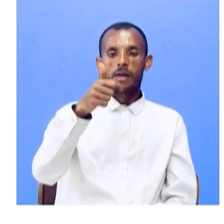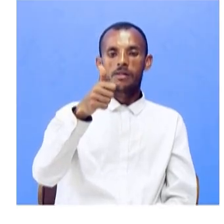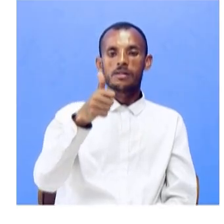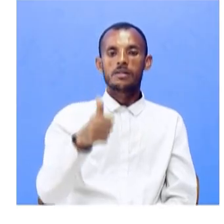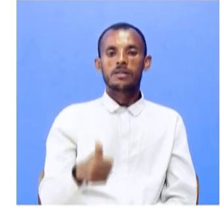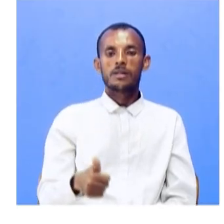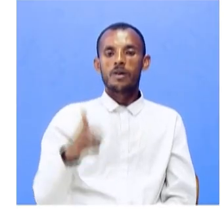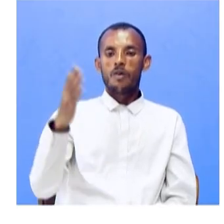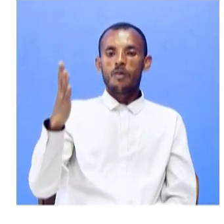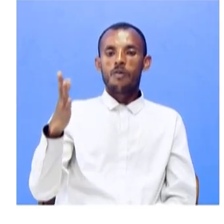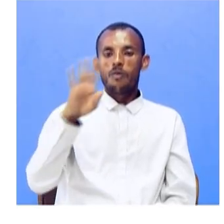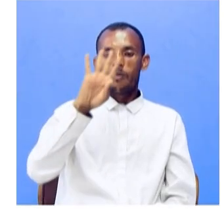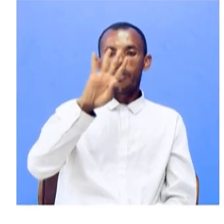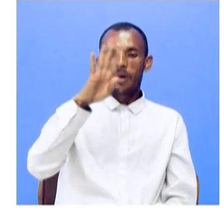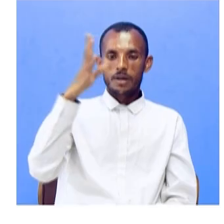four-sided